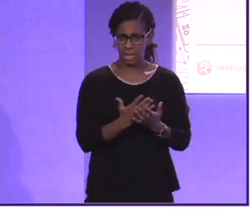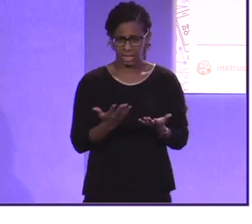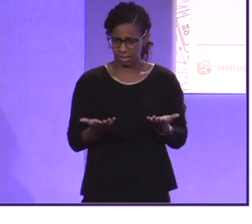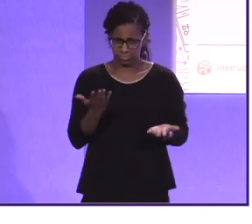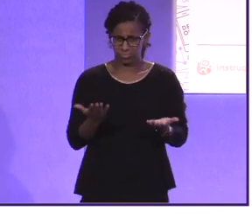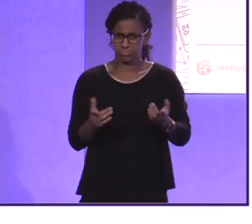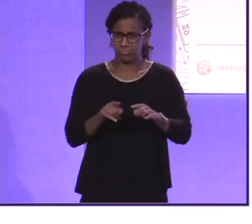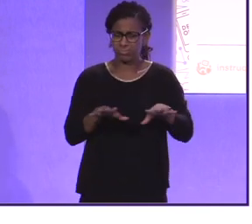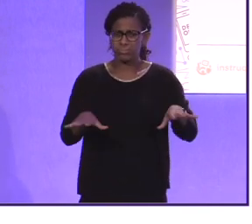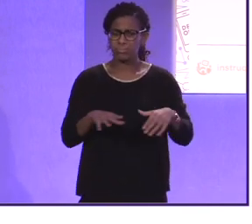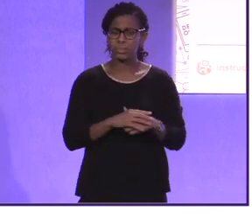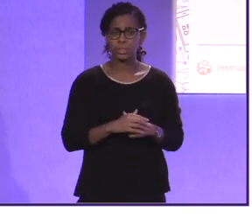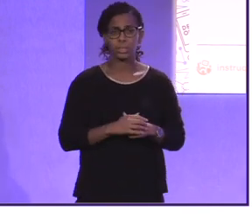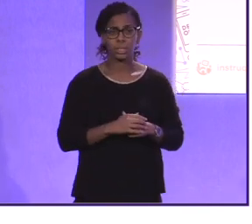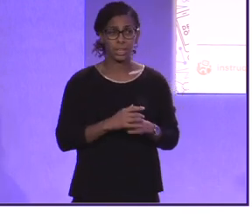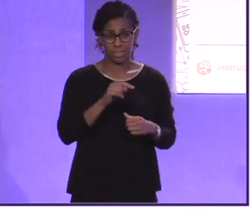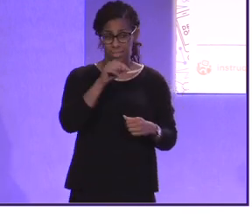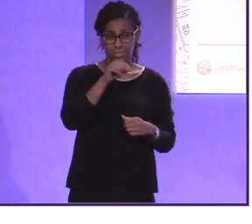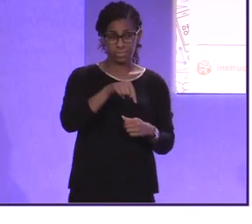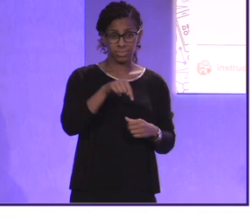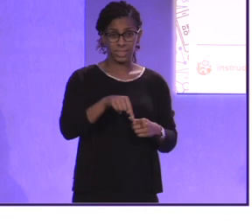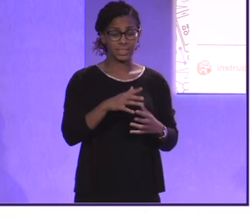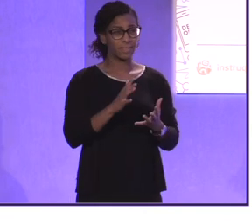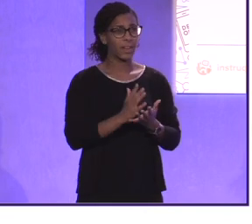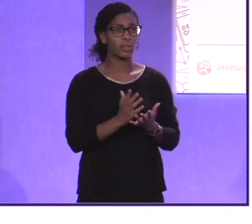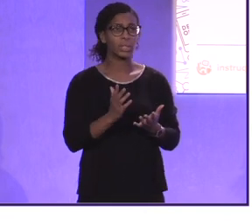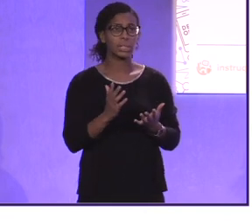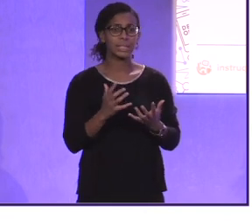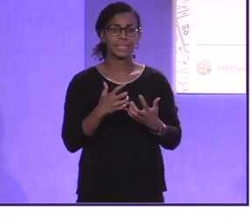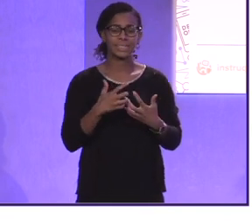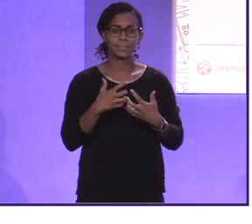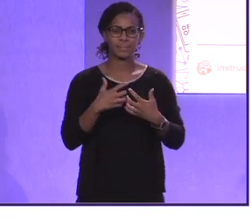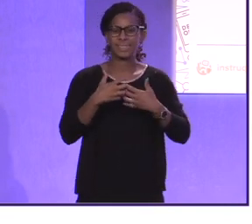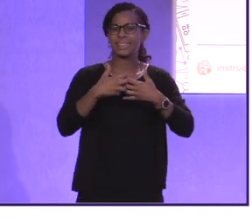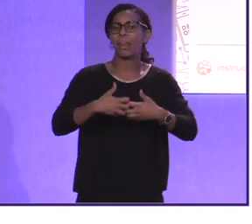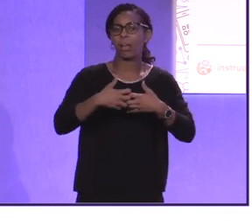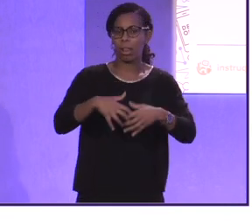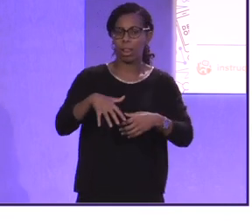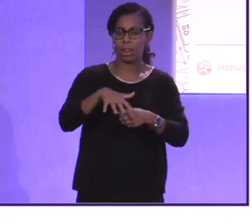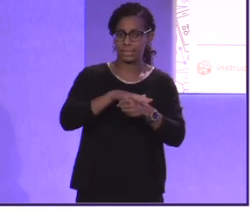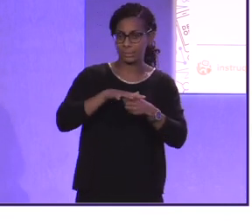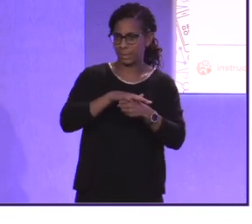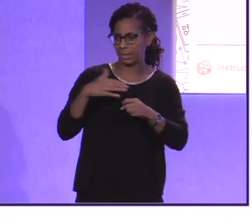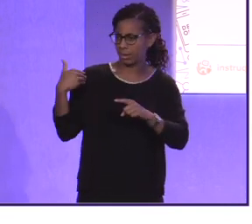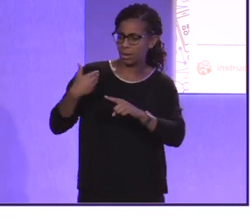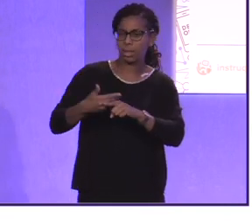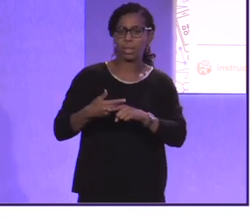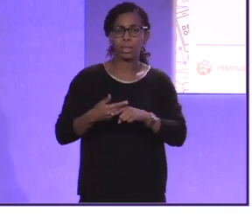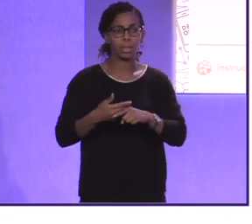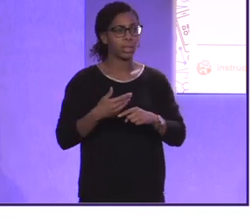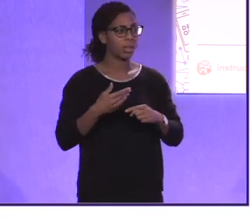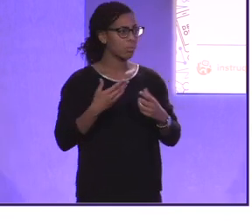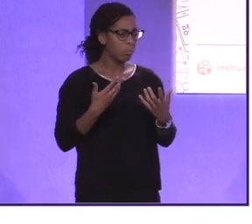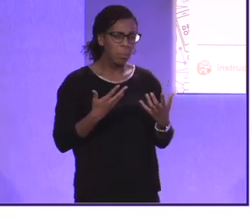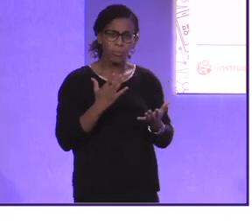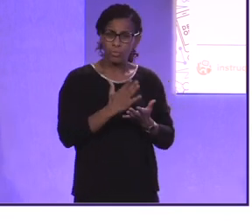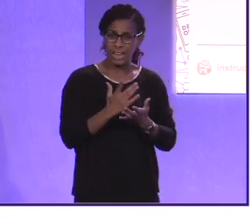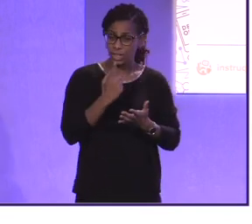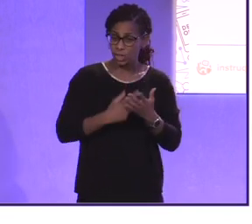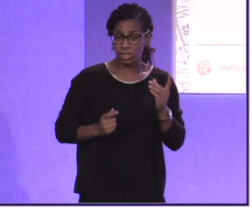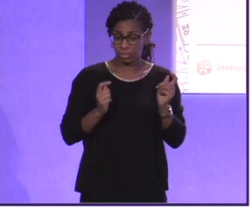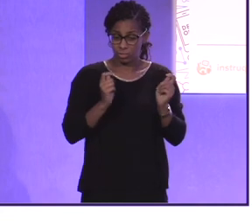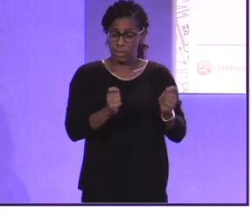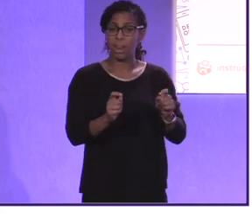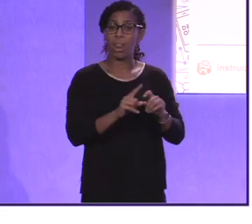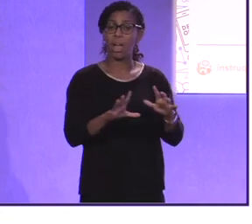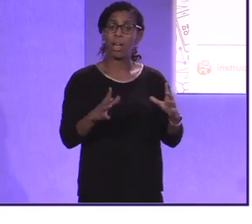said before, this is such a technical discipline historically, and it really makes sense to bring this up a little bit to the point of treating it like a product or